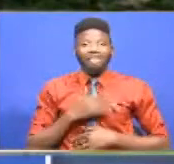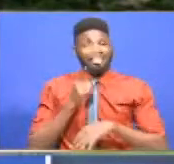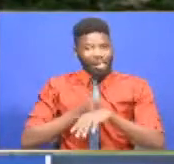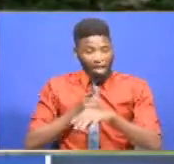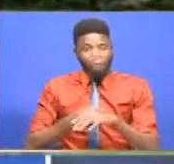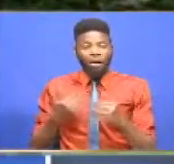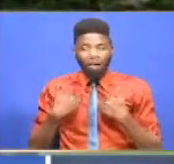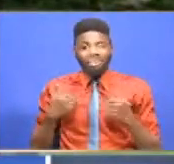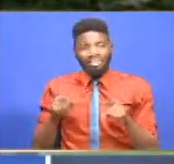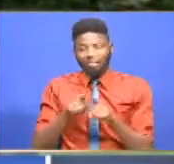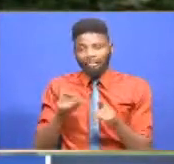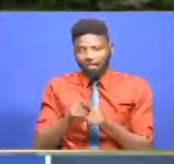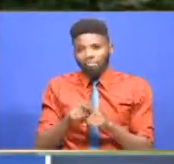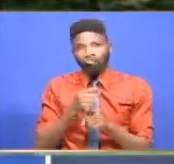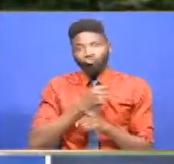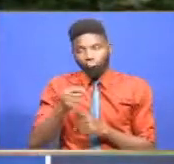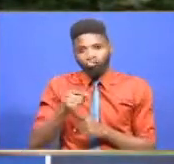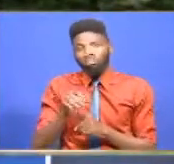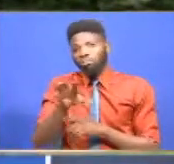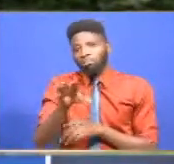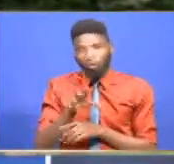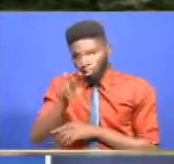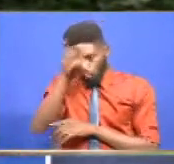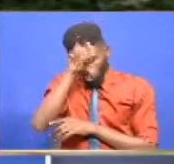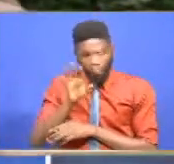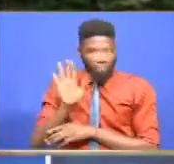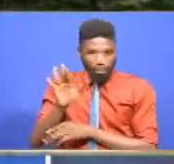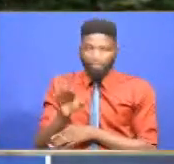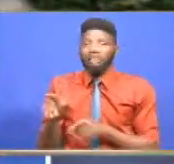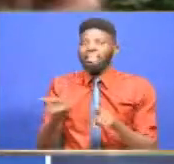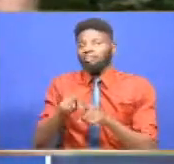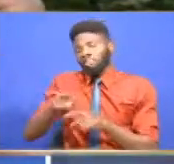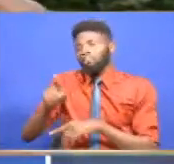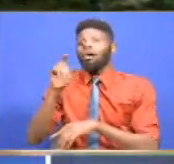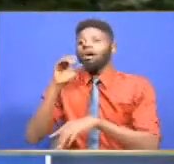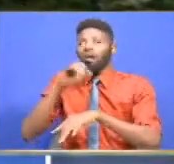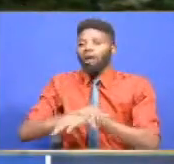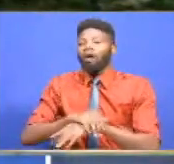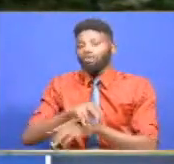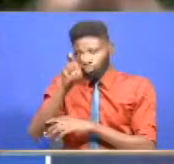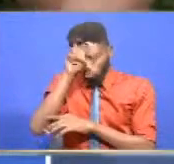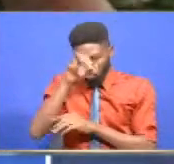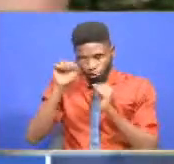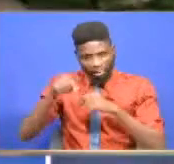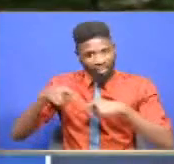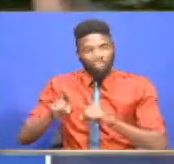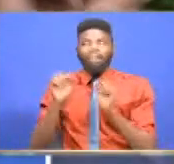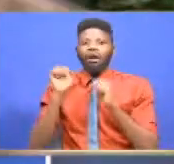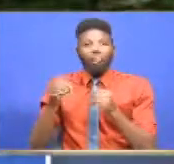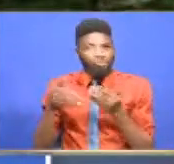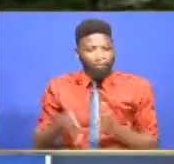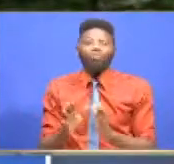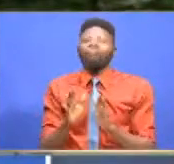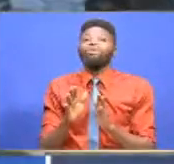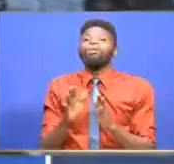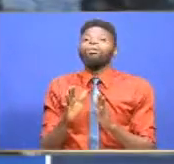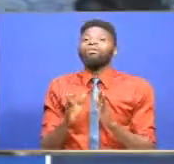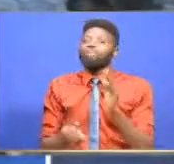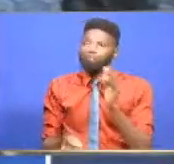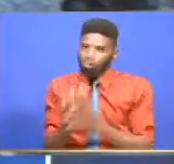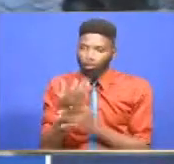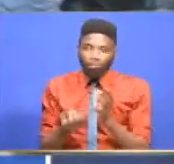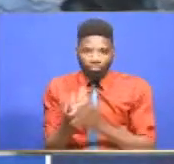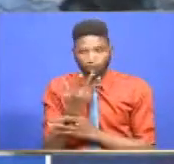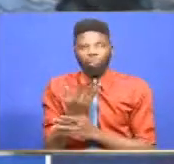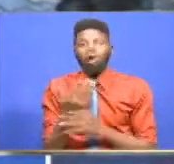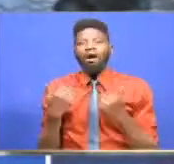goats. And that the way they are going to get a goat which can be able to produce 8 liters of milk. This is